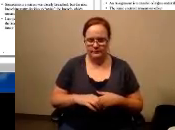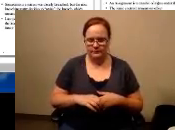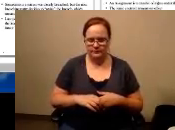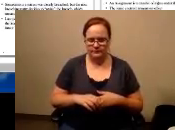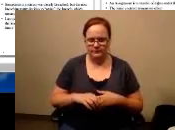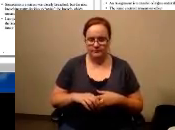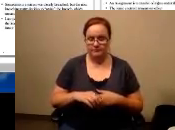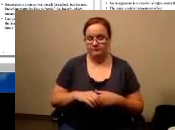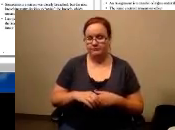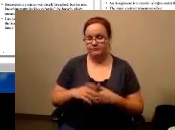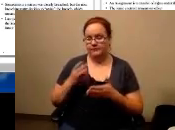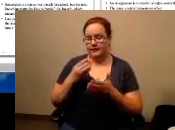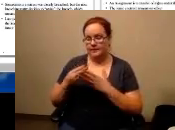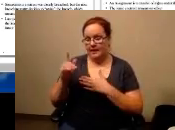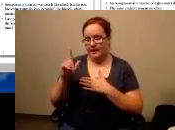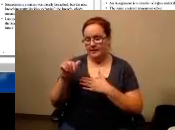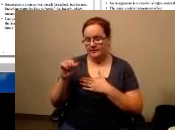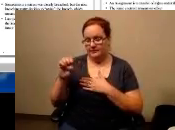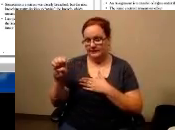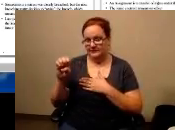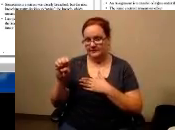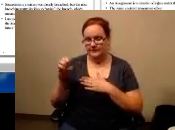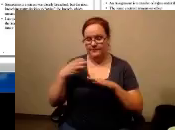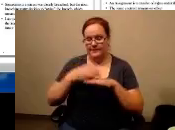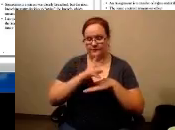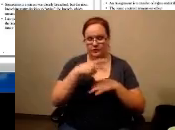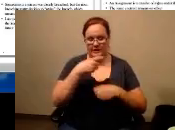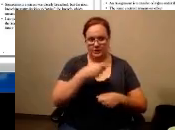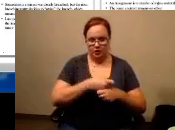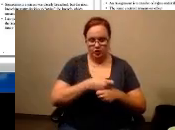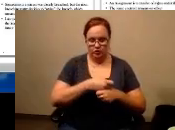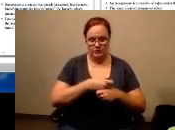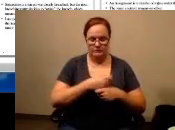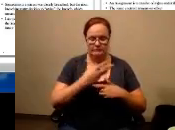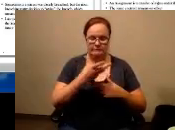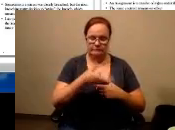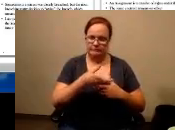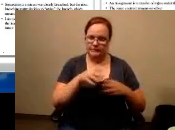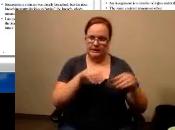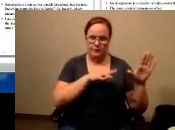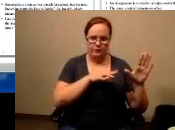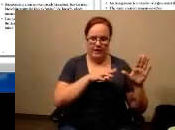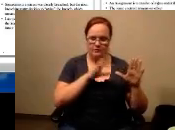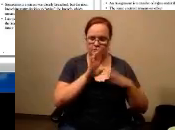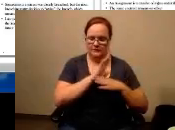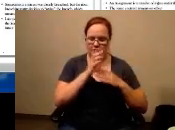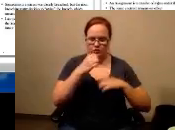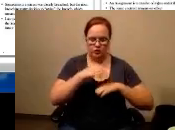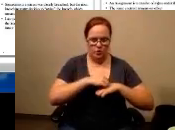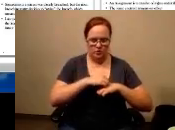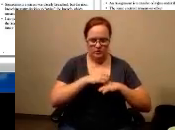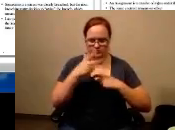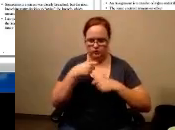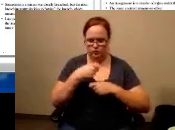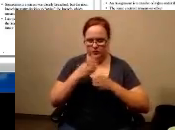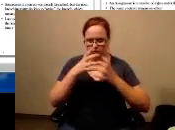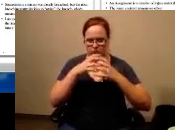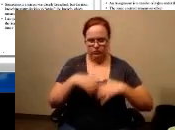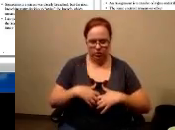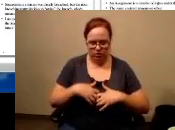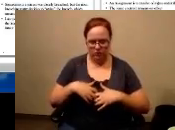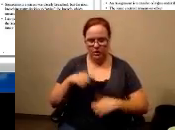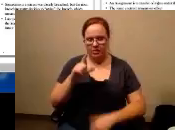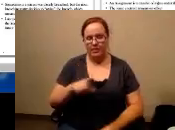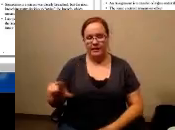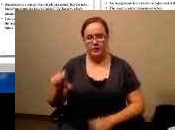5-year lease. Tenant moves out after second year. Business closes. Can't pay the rent. 3 years of rent left. Landlord